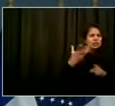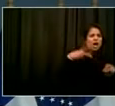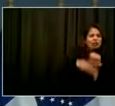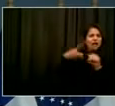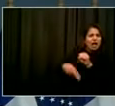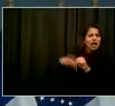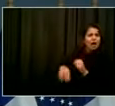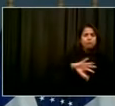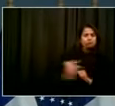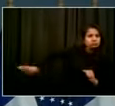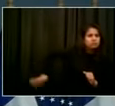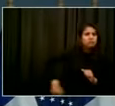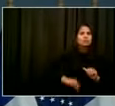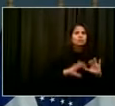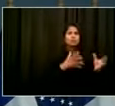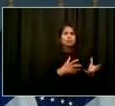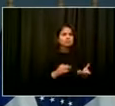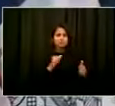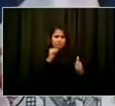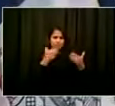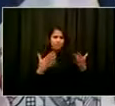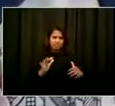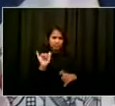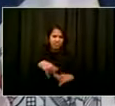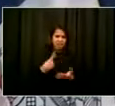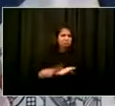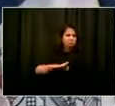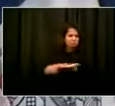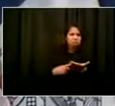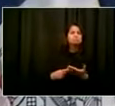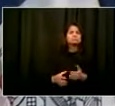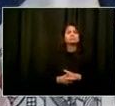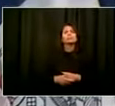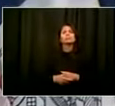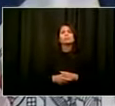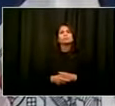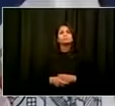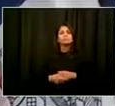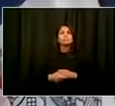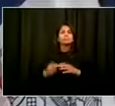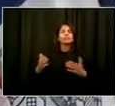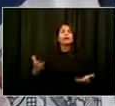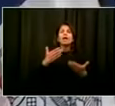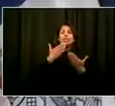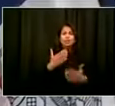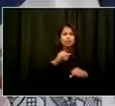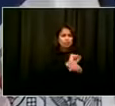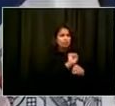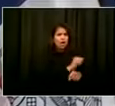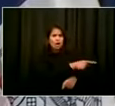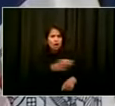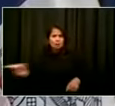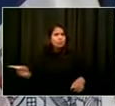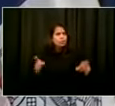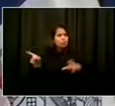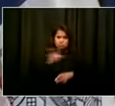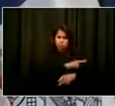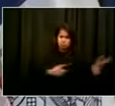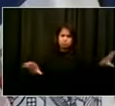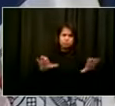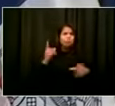and everyone, look, this is about the future of this city. So your effort to respond to this